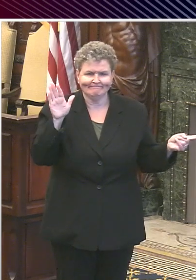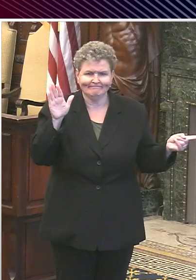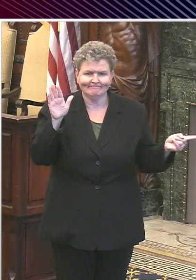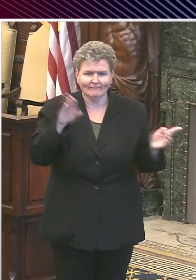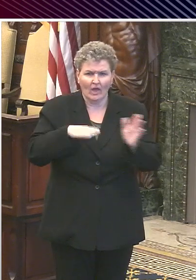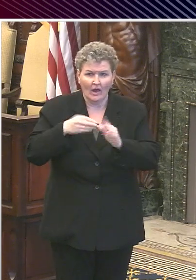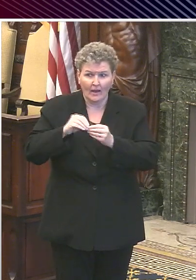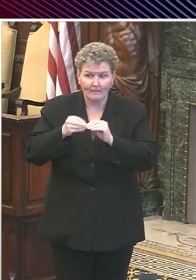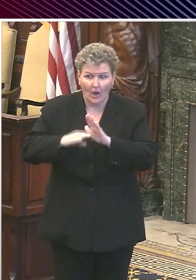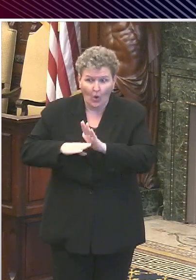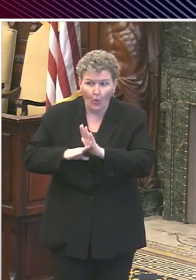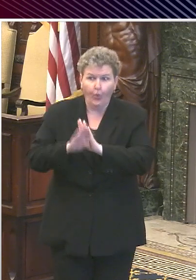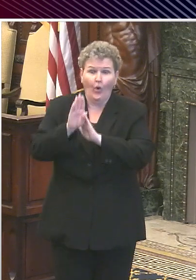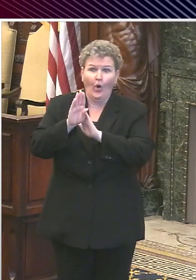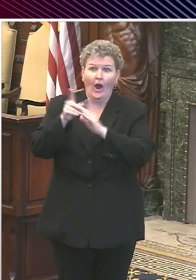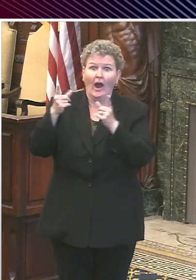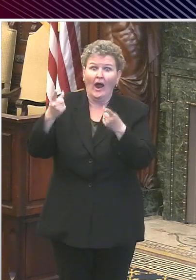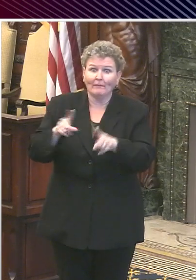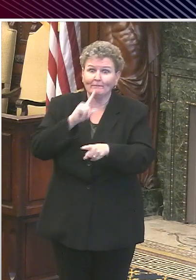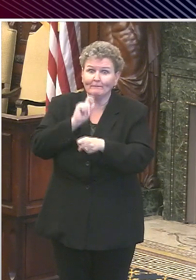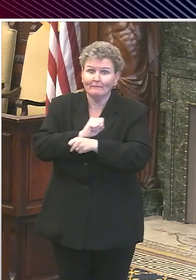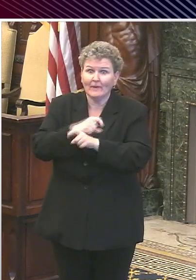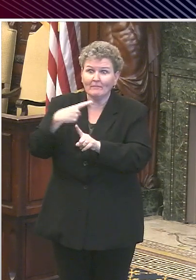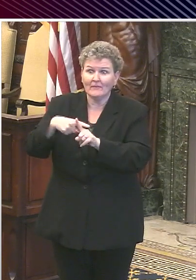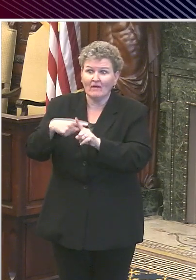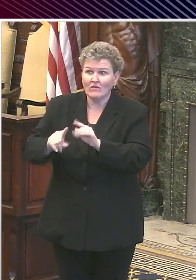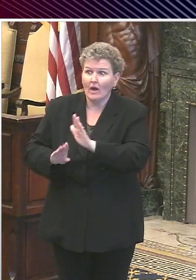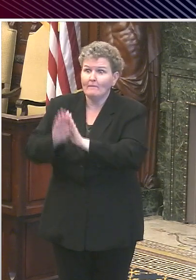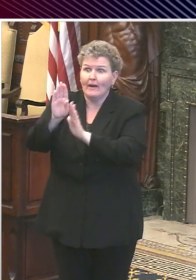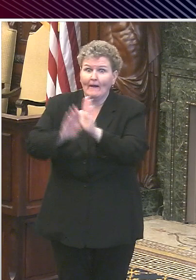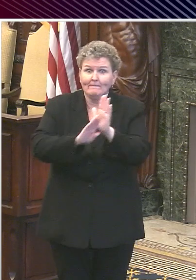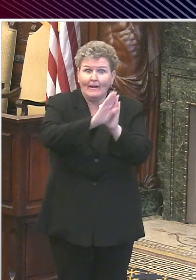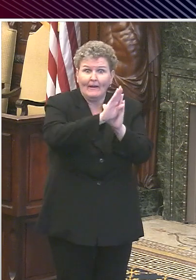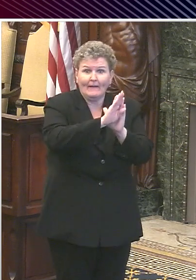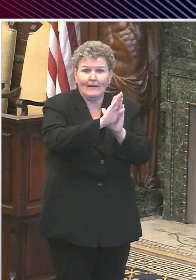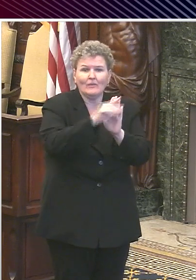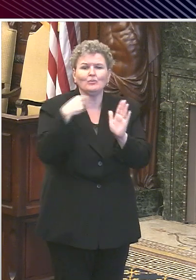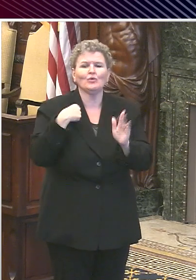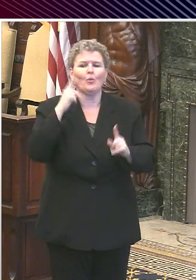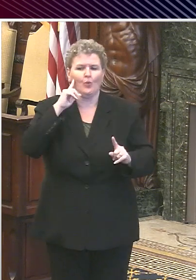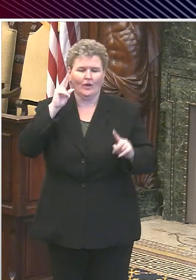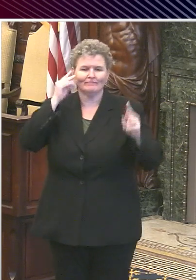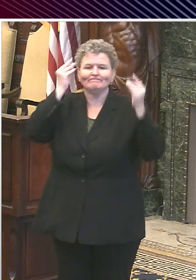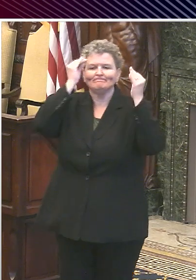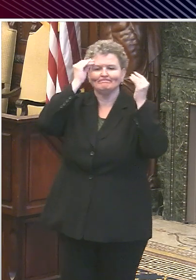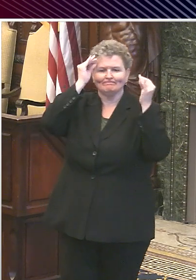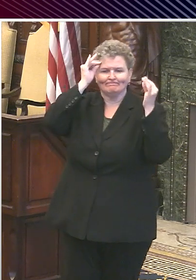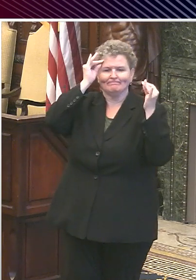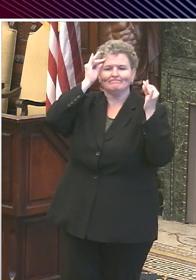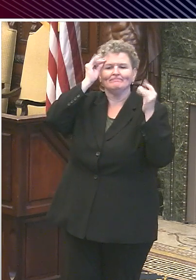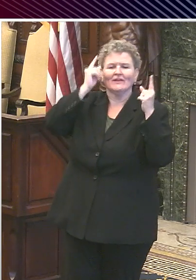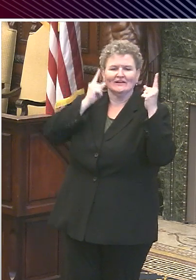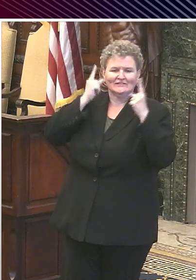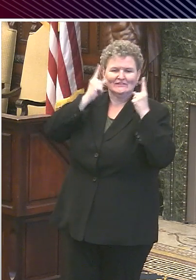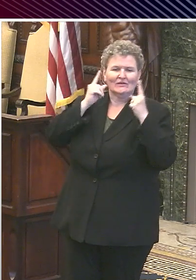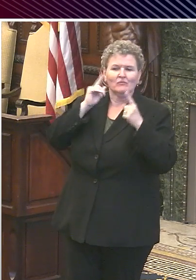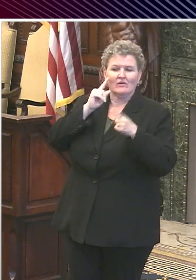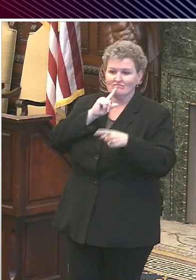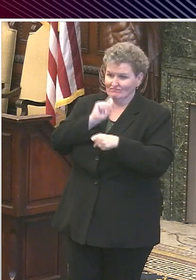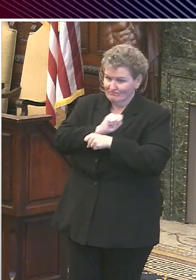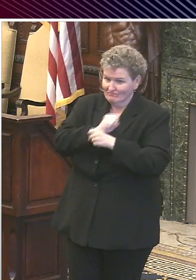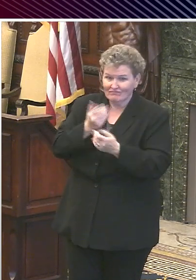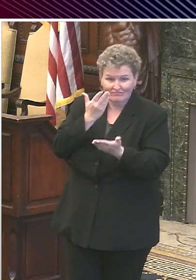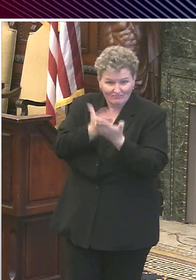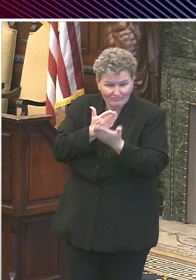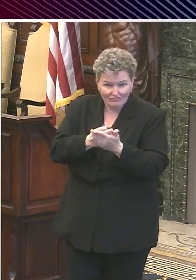or a sharp rise in the percent positive, that we would consider, and evidence that dining at restaurants was related